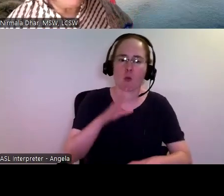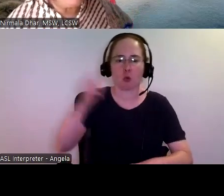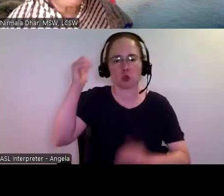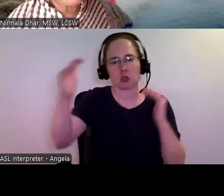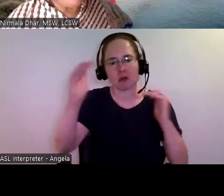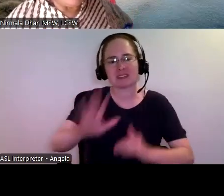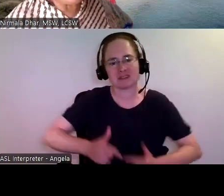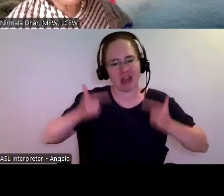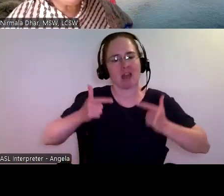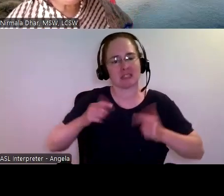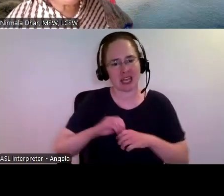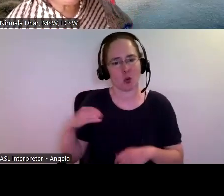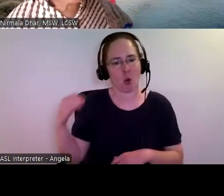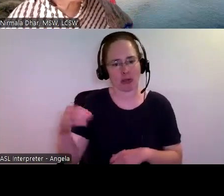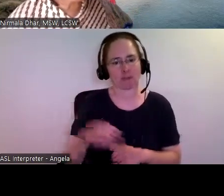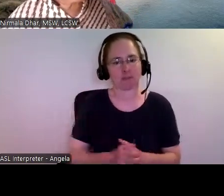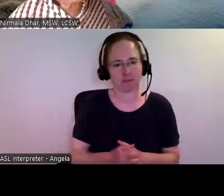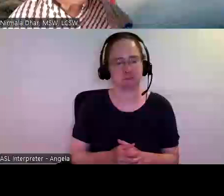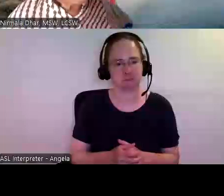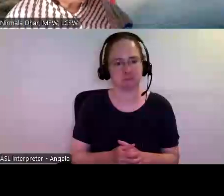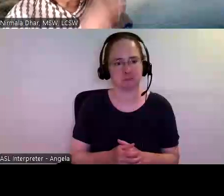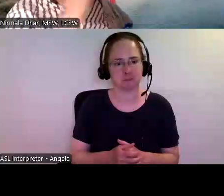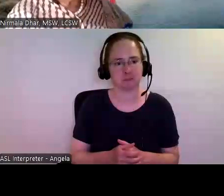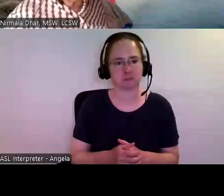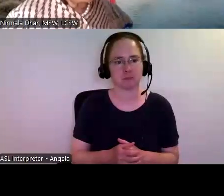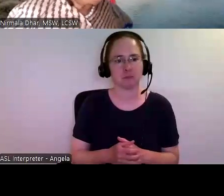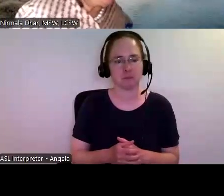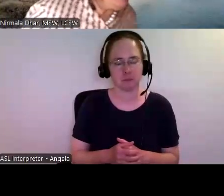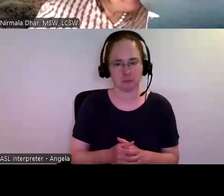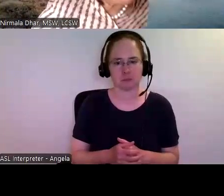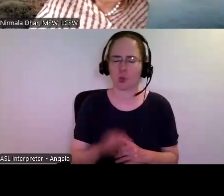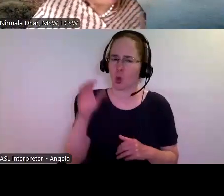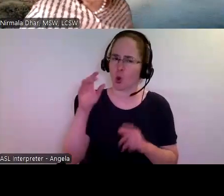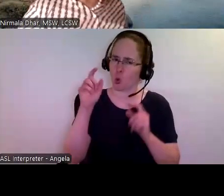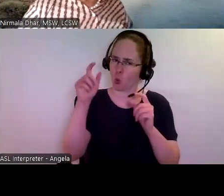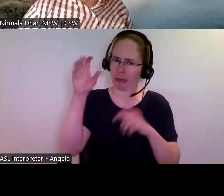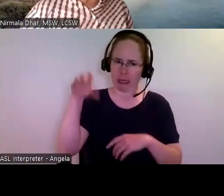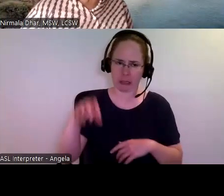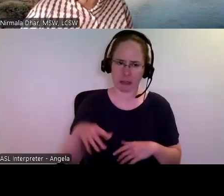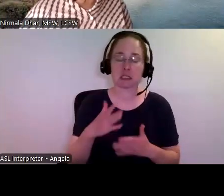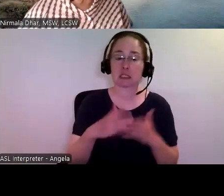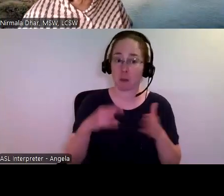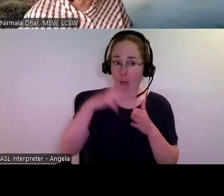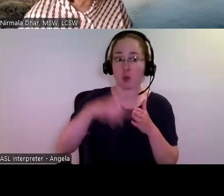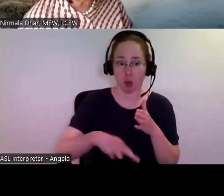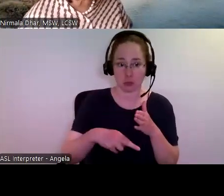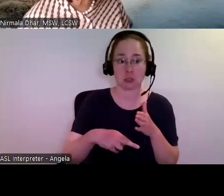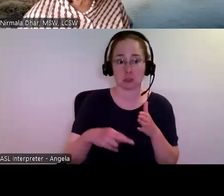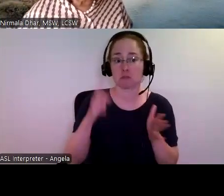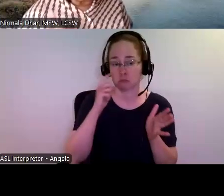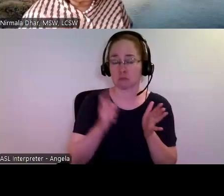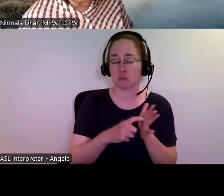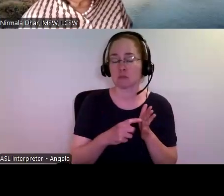Oregon. Next slide. So here are very quickly some of the outcomes that we have been looking